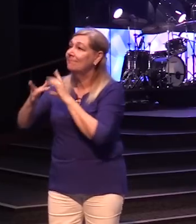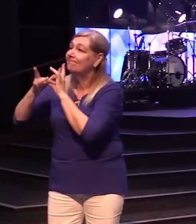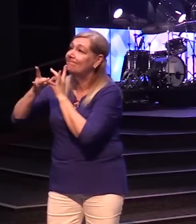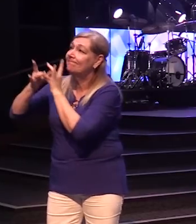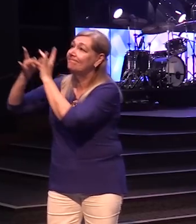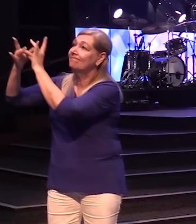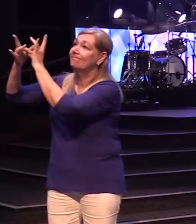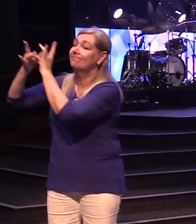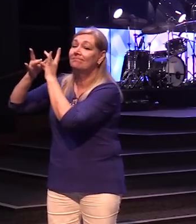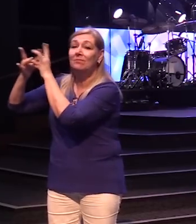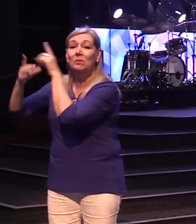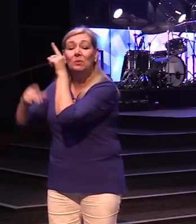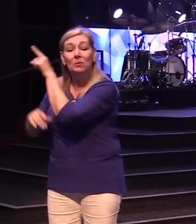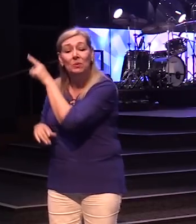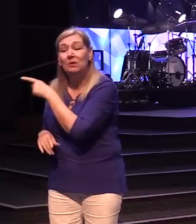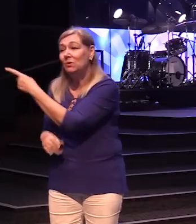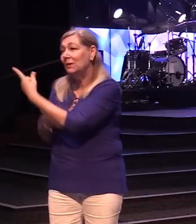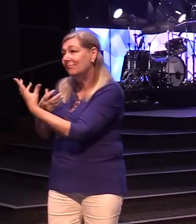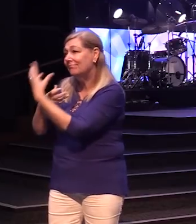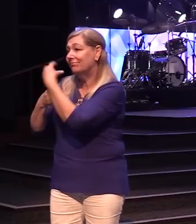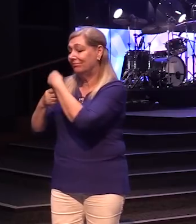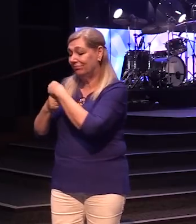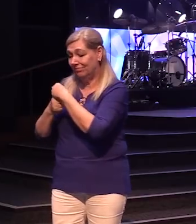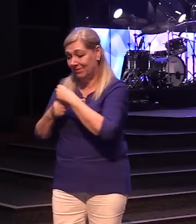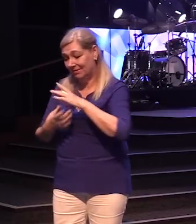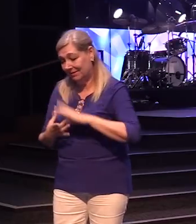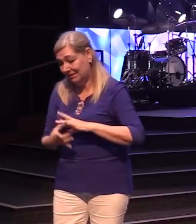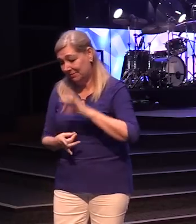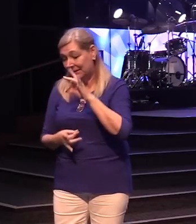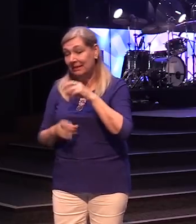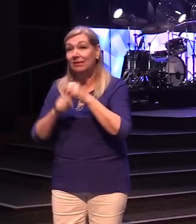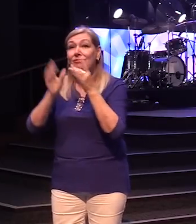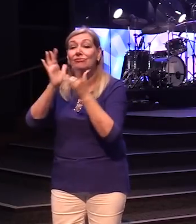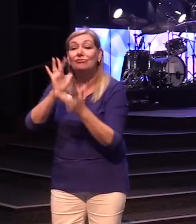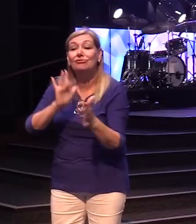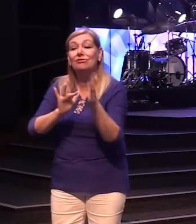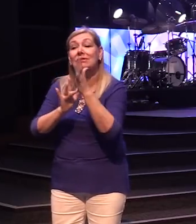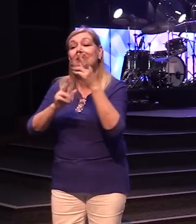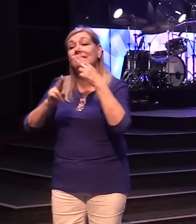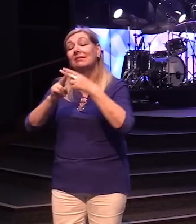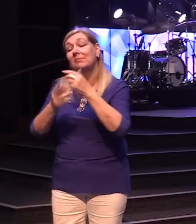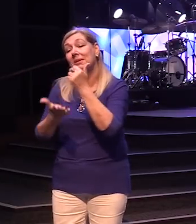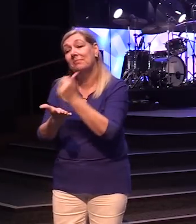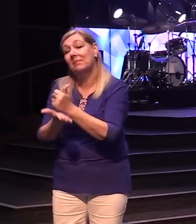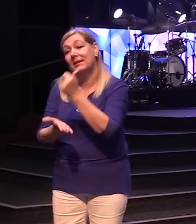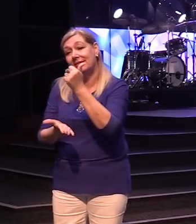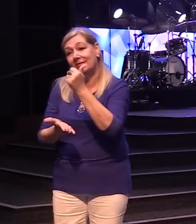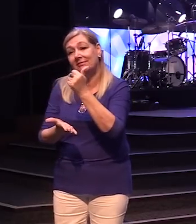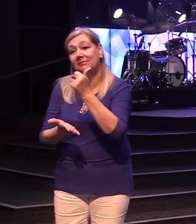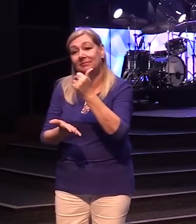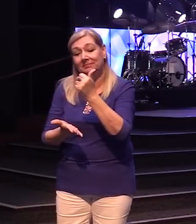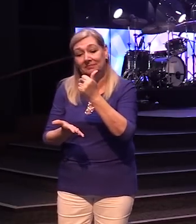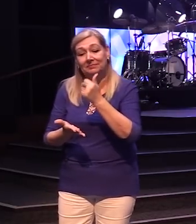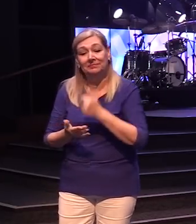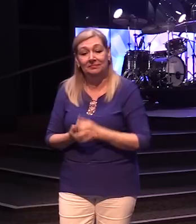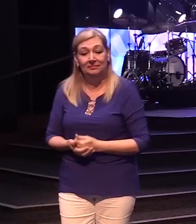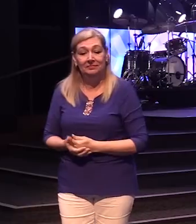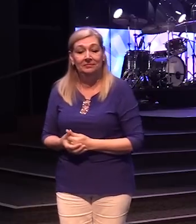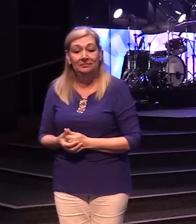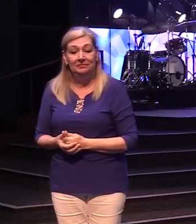That you will have a word within us. In Jesus' name, amen.